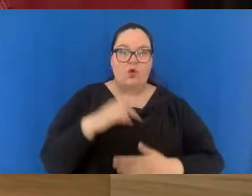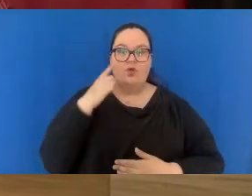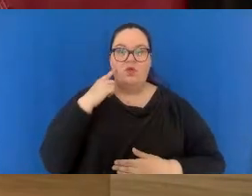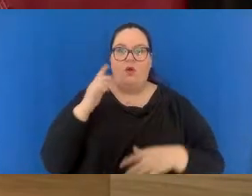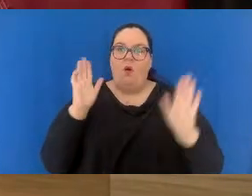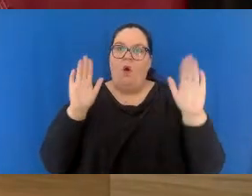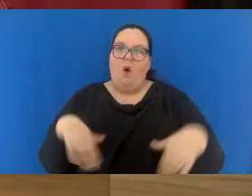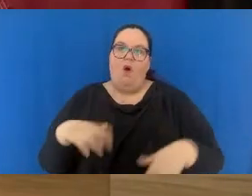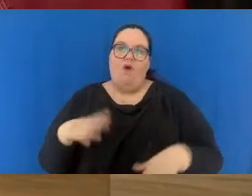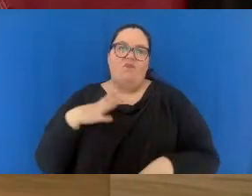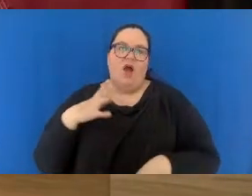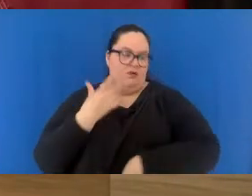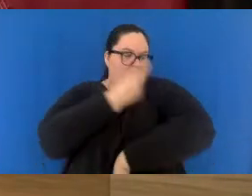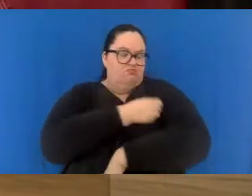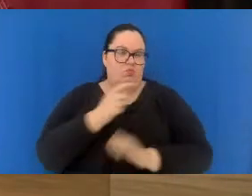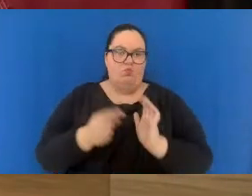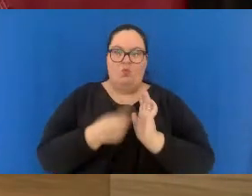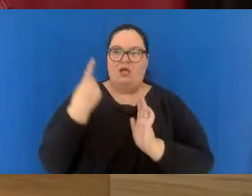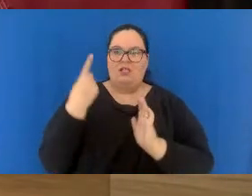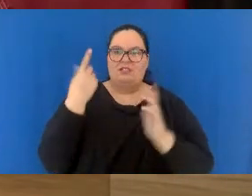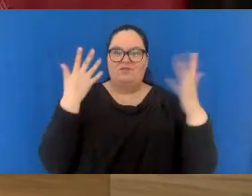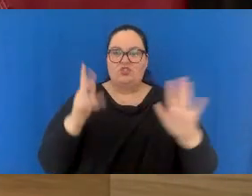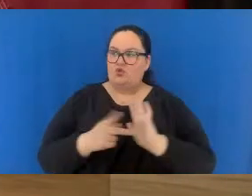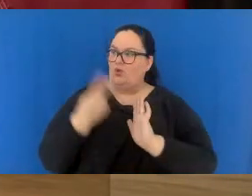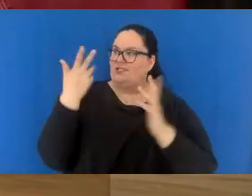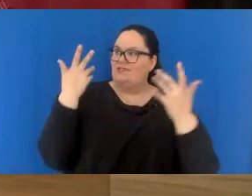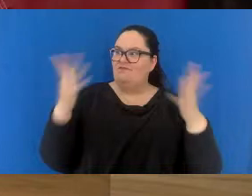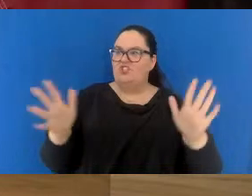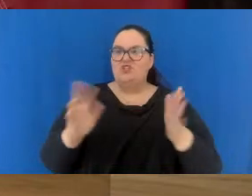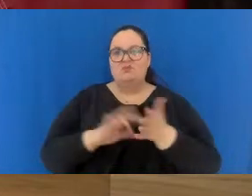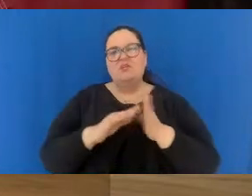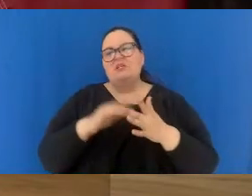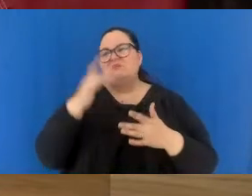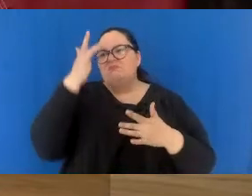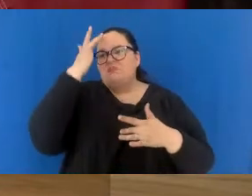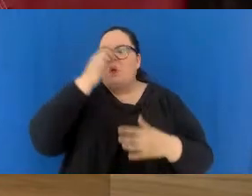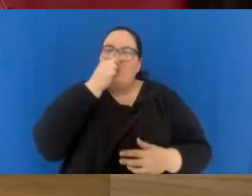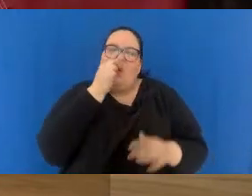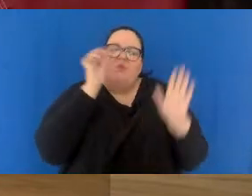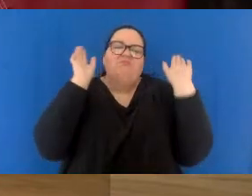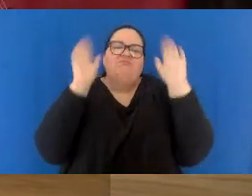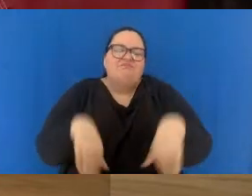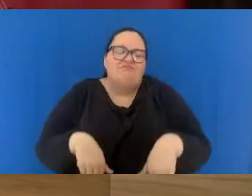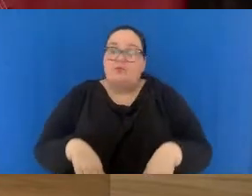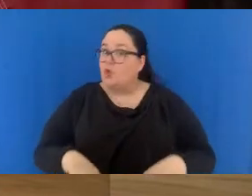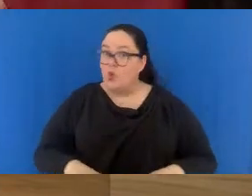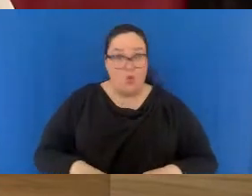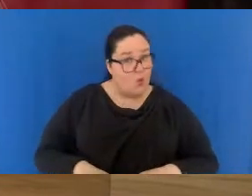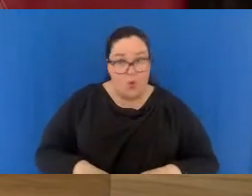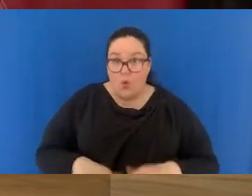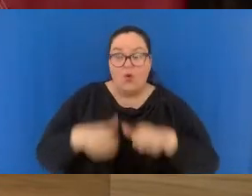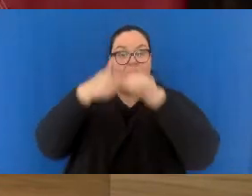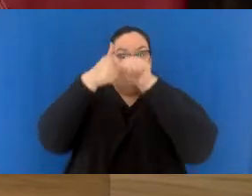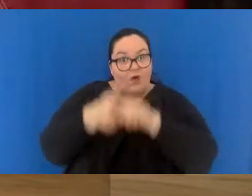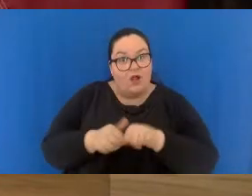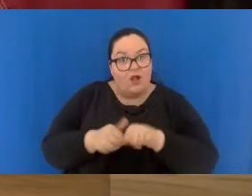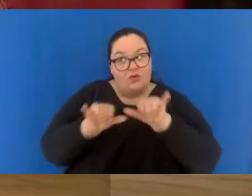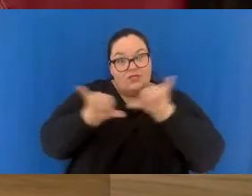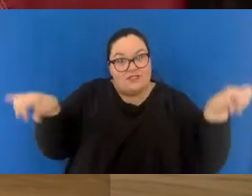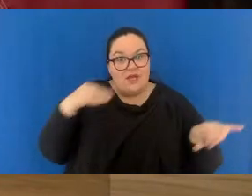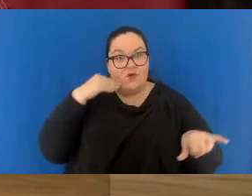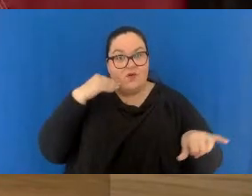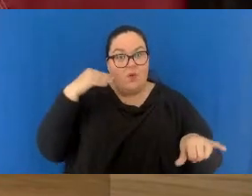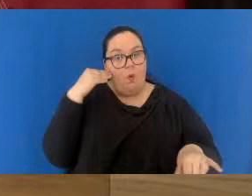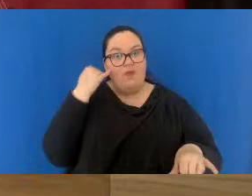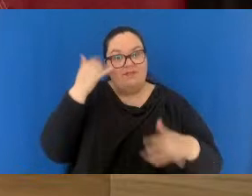doses of the vaccine. By adhering to public health measures, we will prevent our healthcare system from being overwhelmed. And in Zone 4